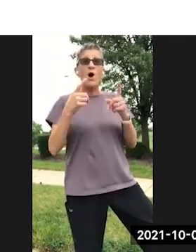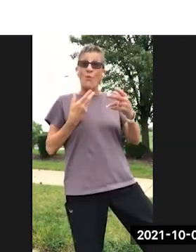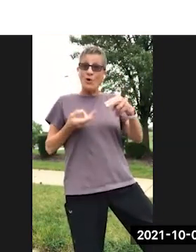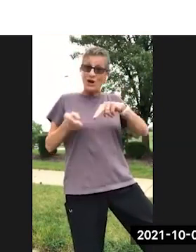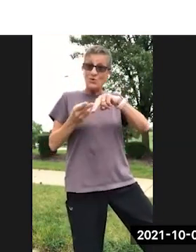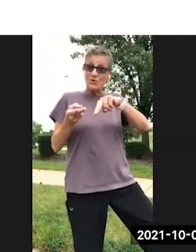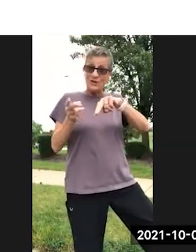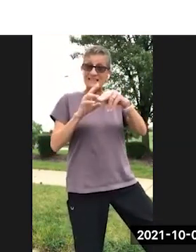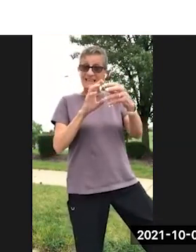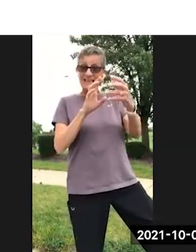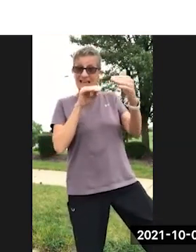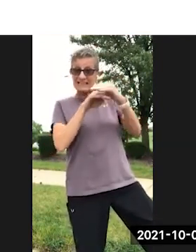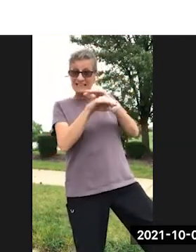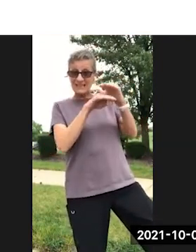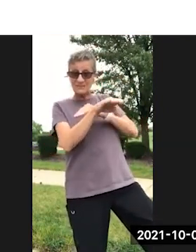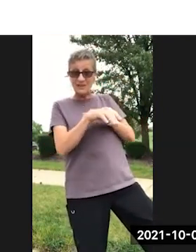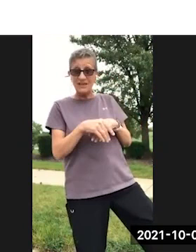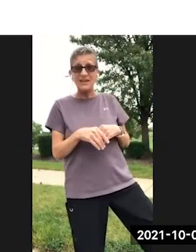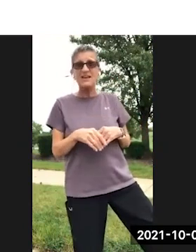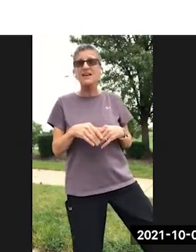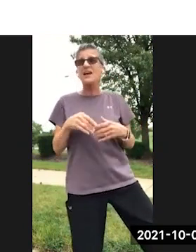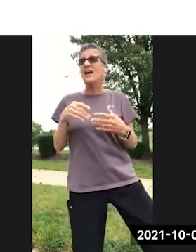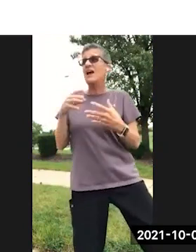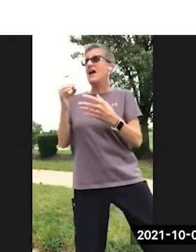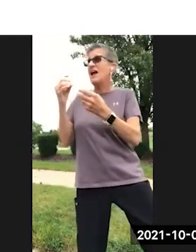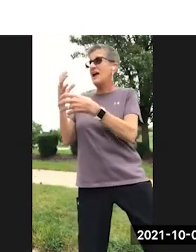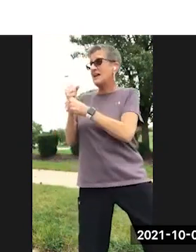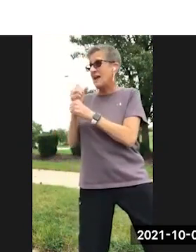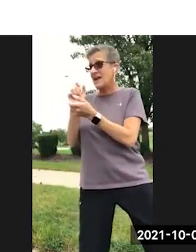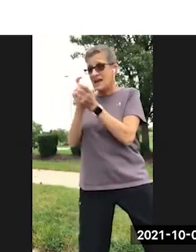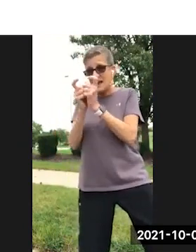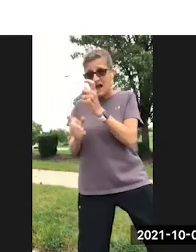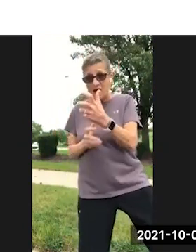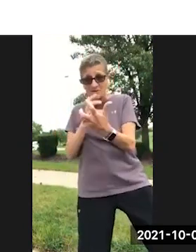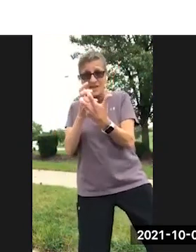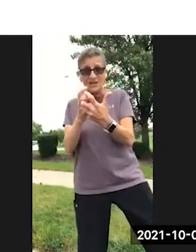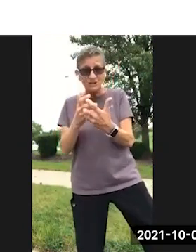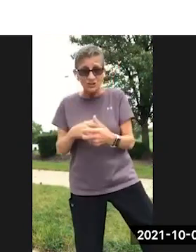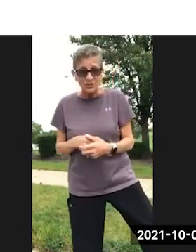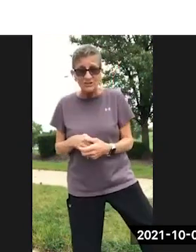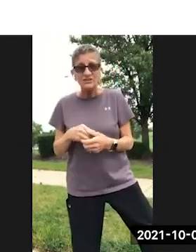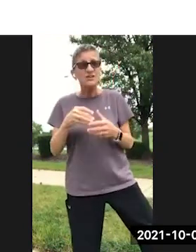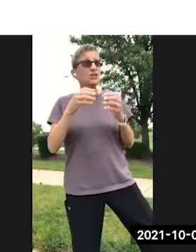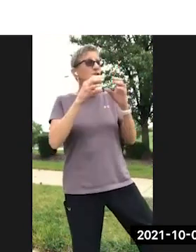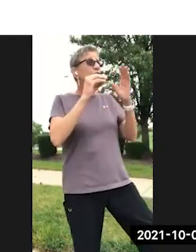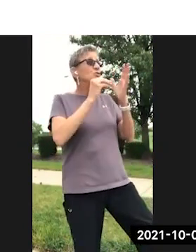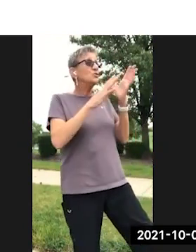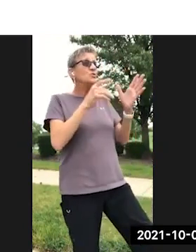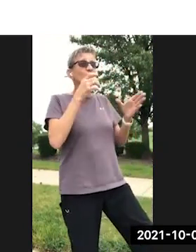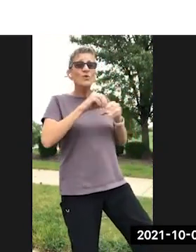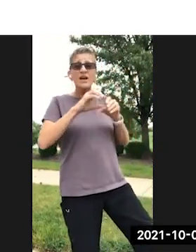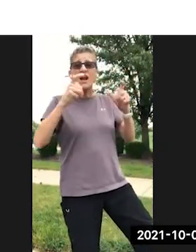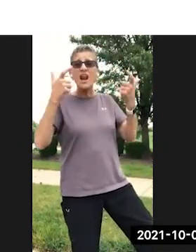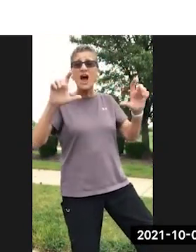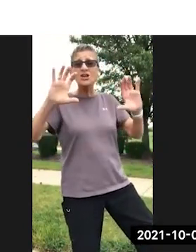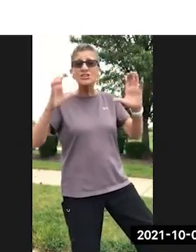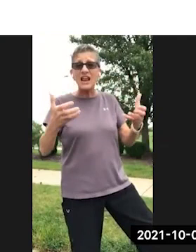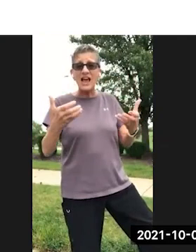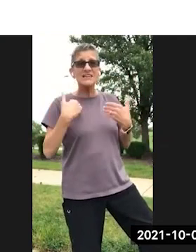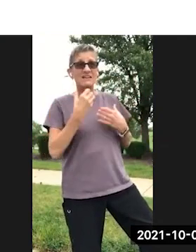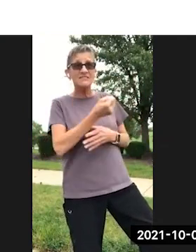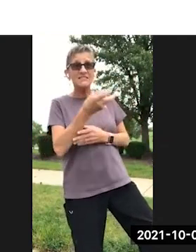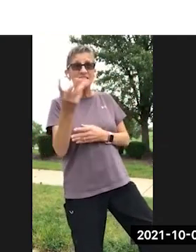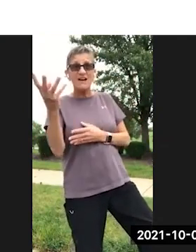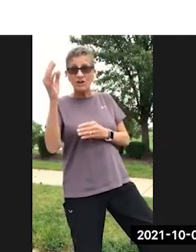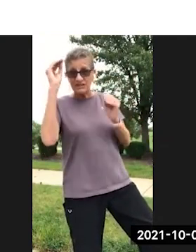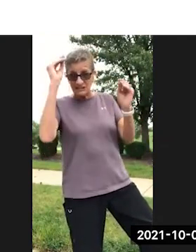in addition to existing accommodations, students in larger courses that have several members of the teaching team may